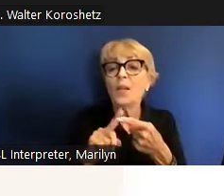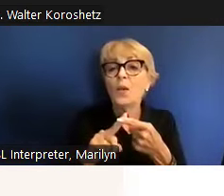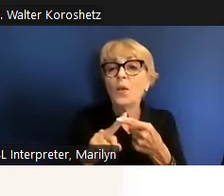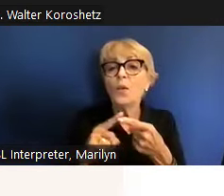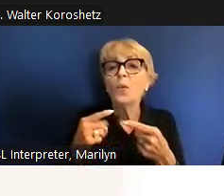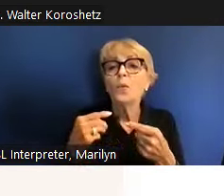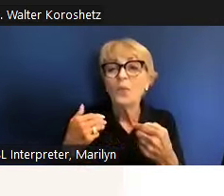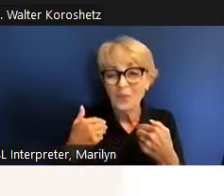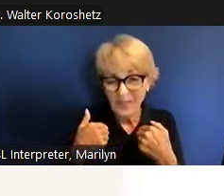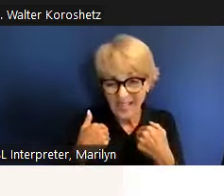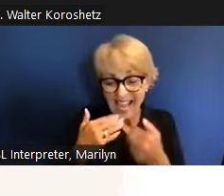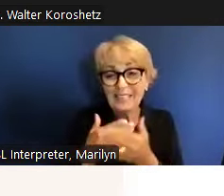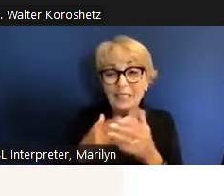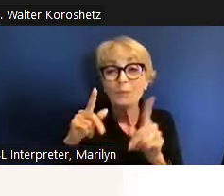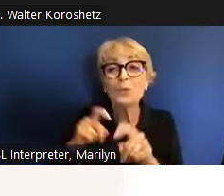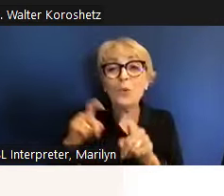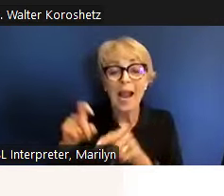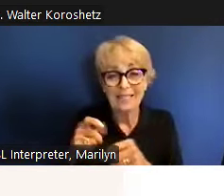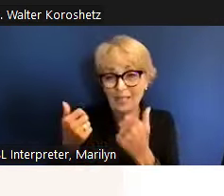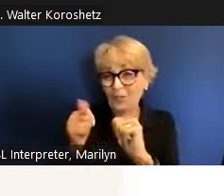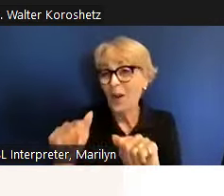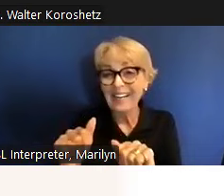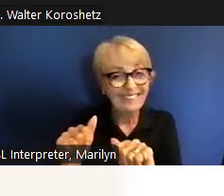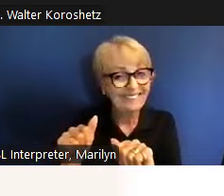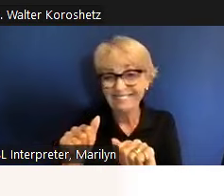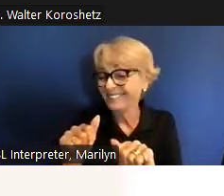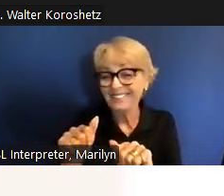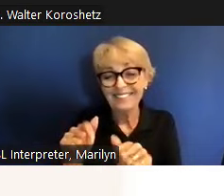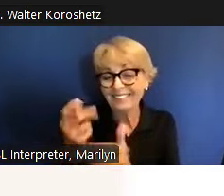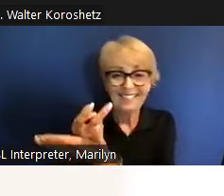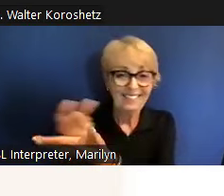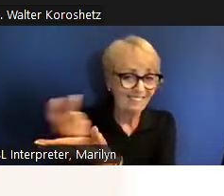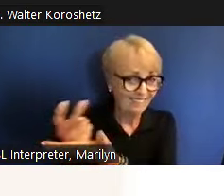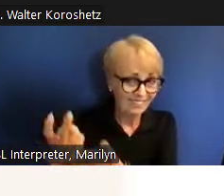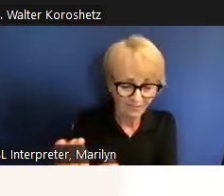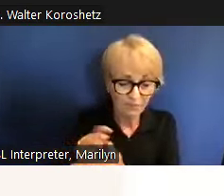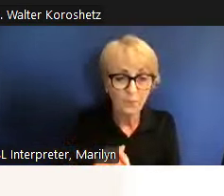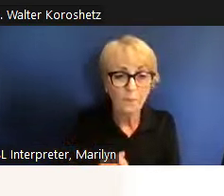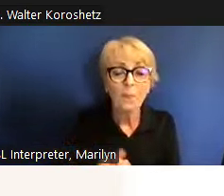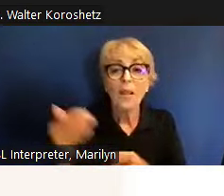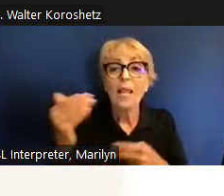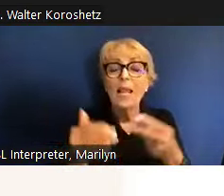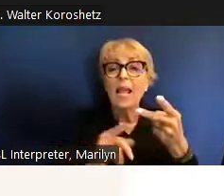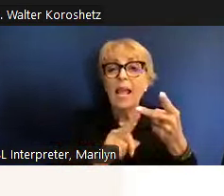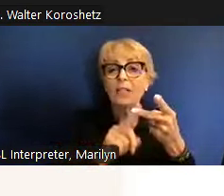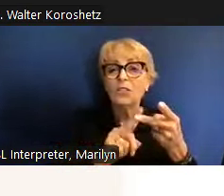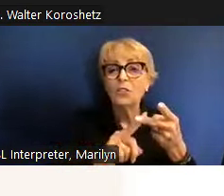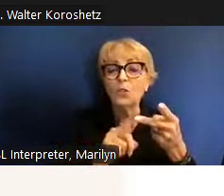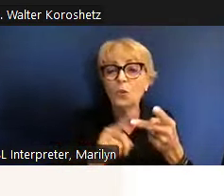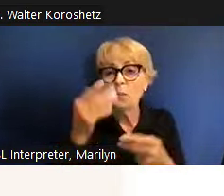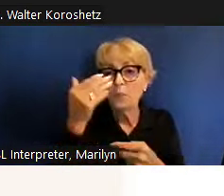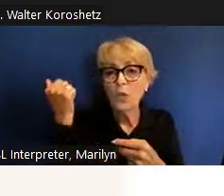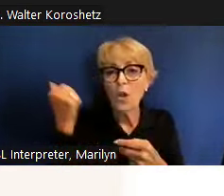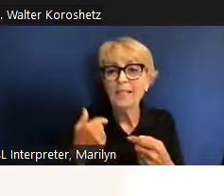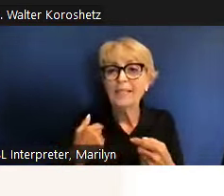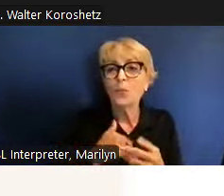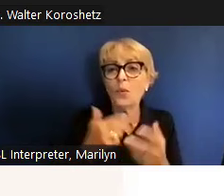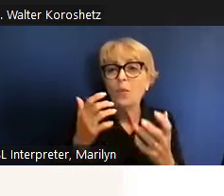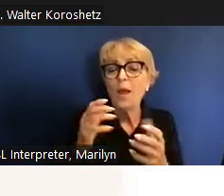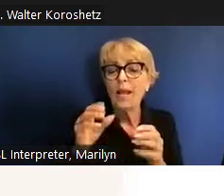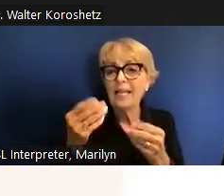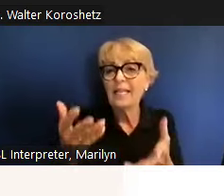had some trials that have tried that and it hasn't worked. And two, because we want to